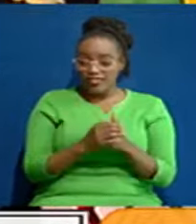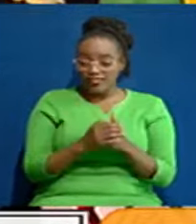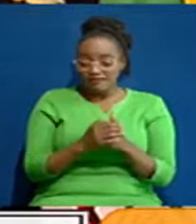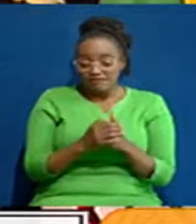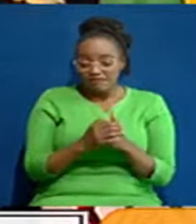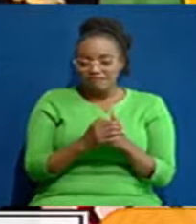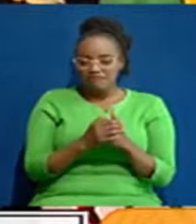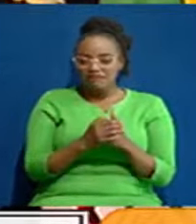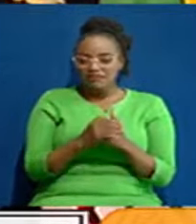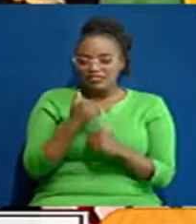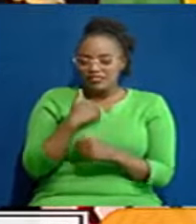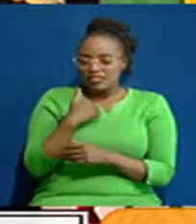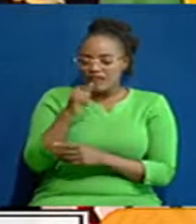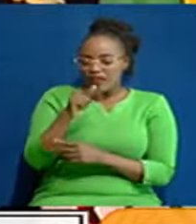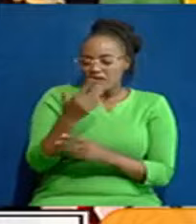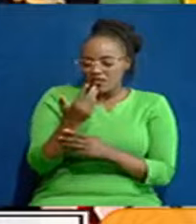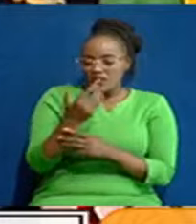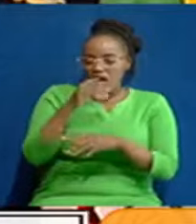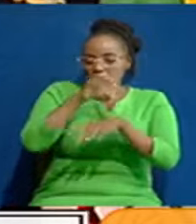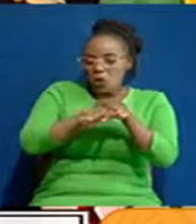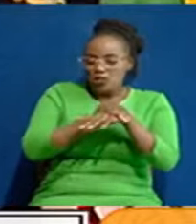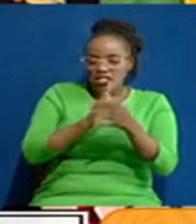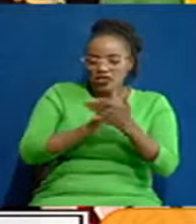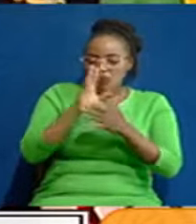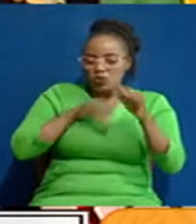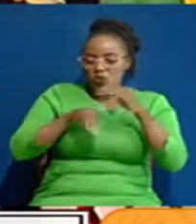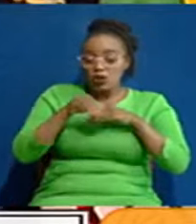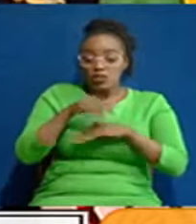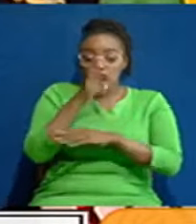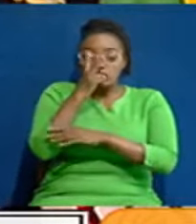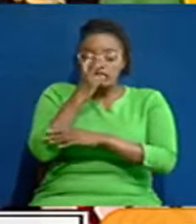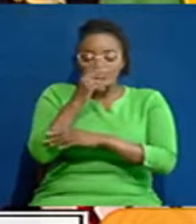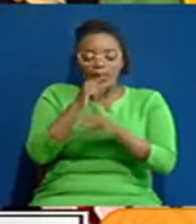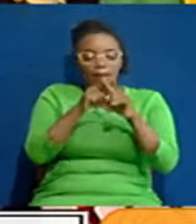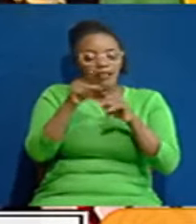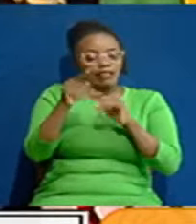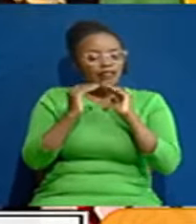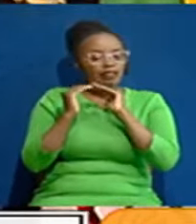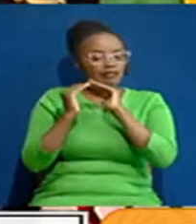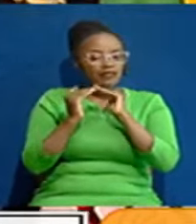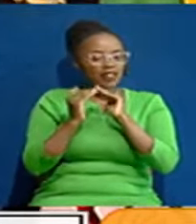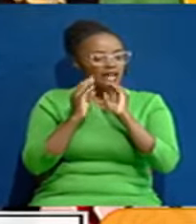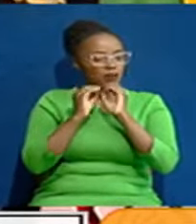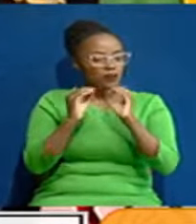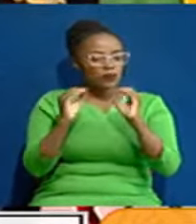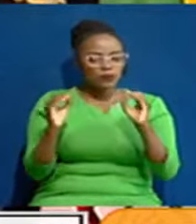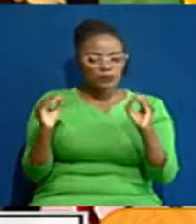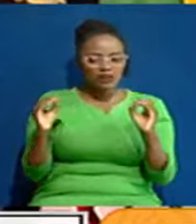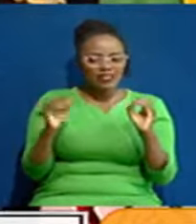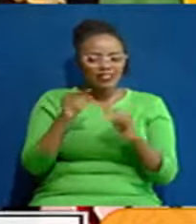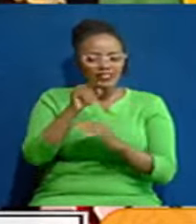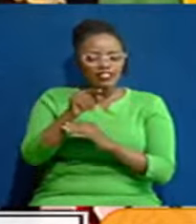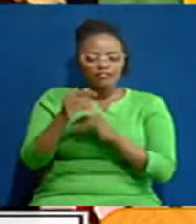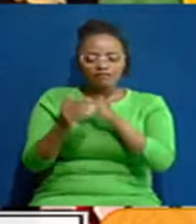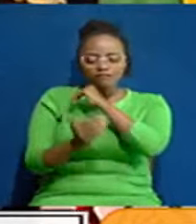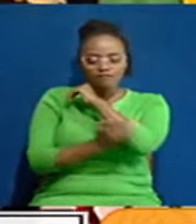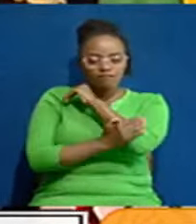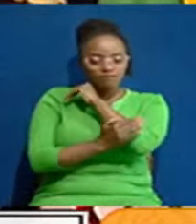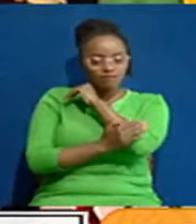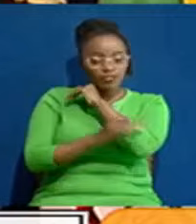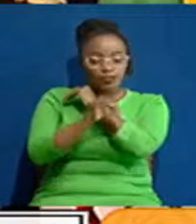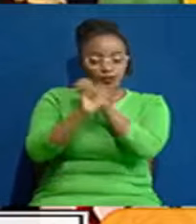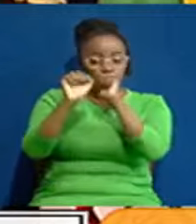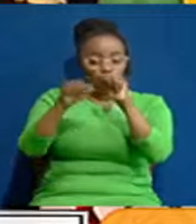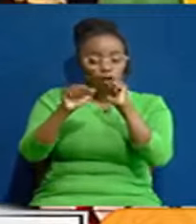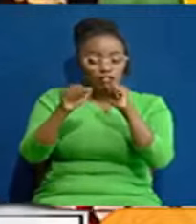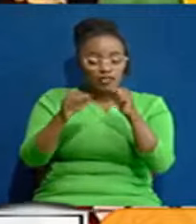and are alleged to be proceeds of corruption. How unfair, how cruel can you be